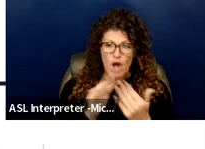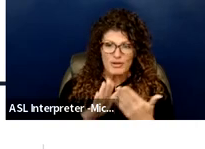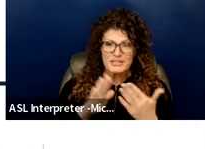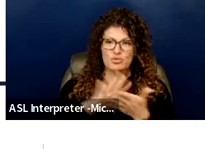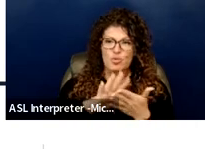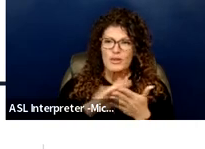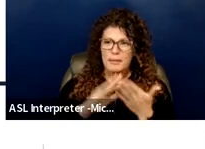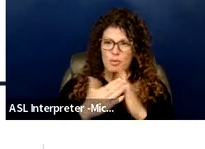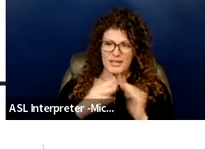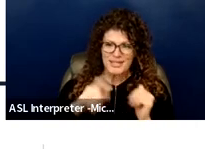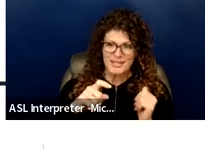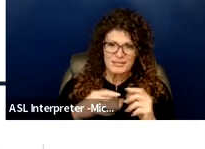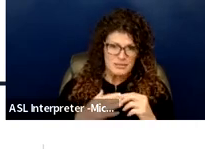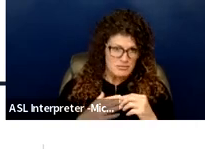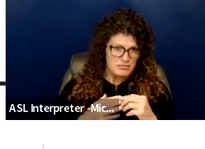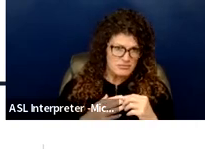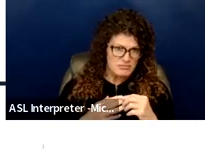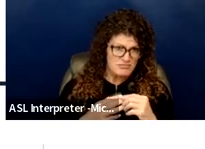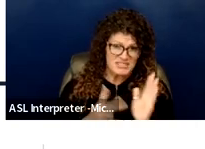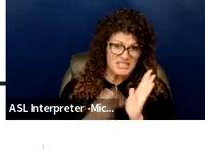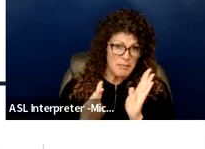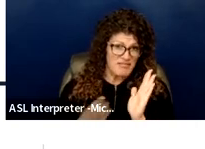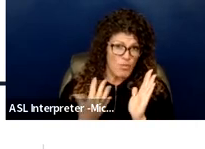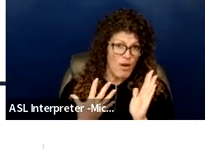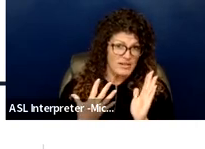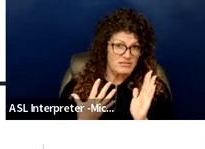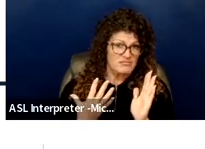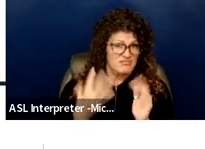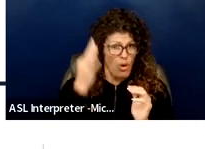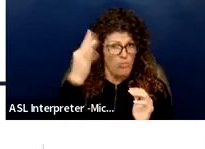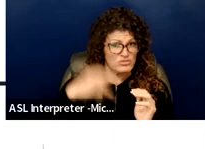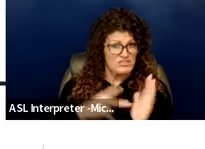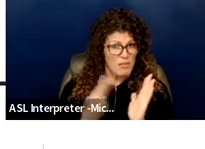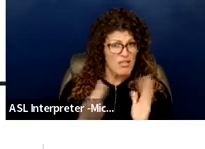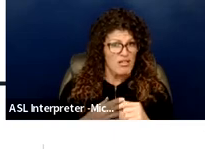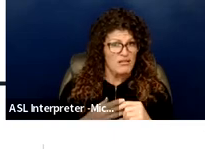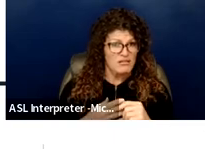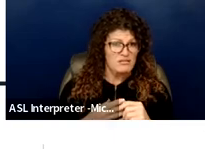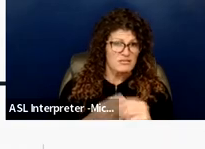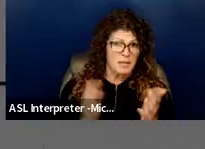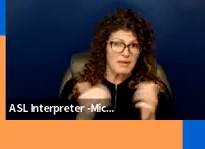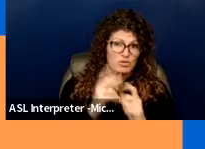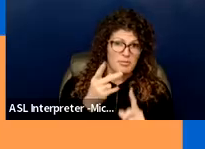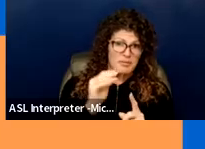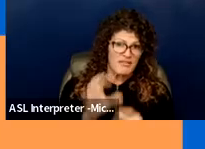needs, there were almost double the number of white responses in that category than people of color.